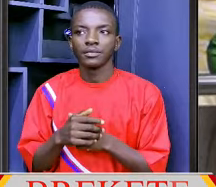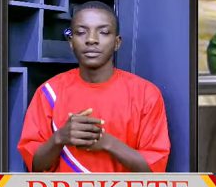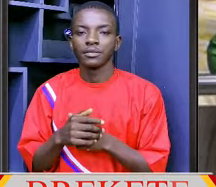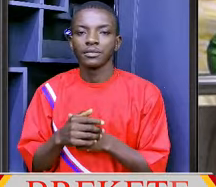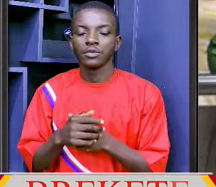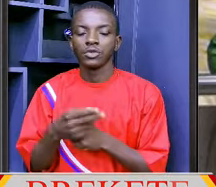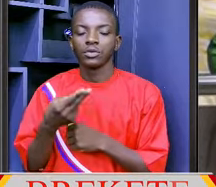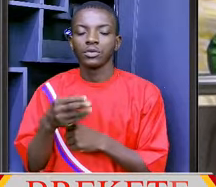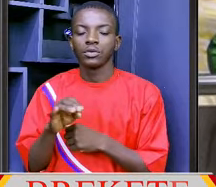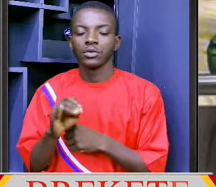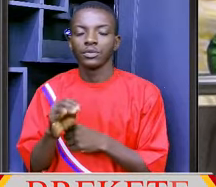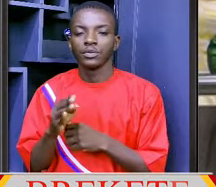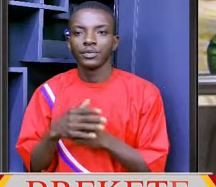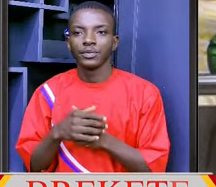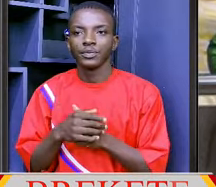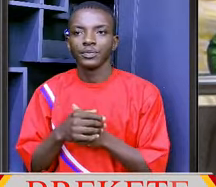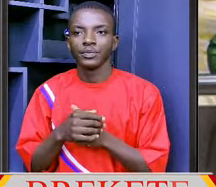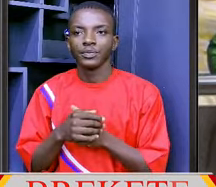Embelembe.